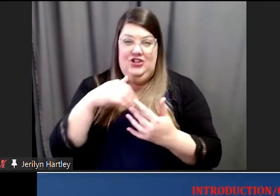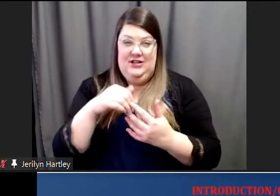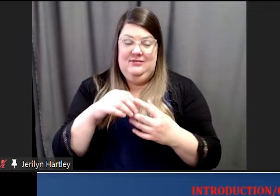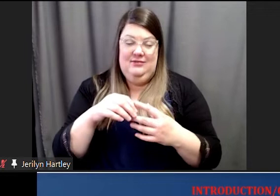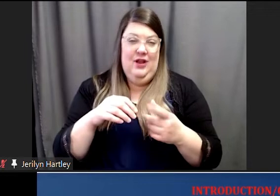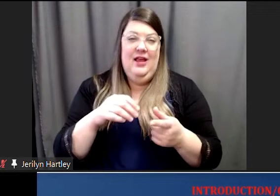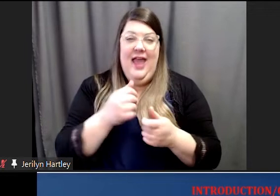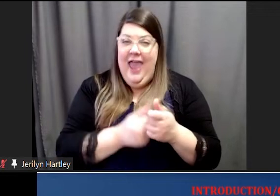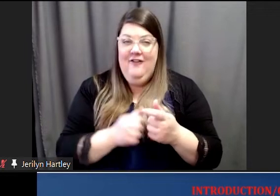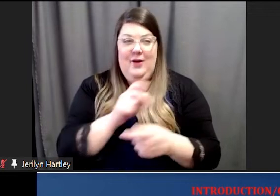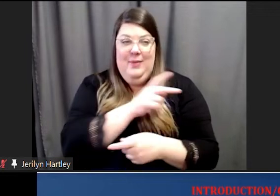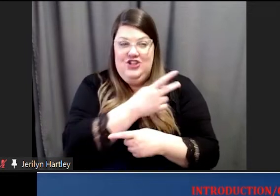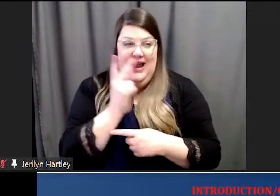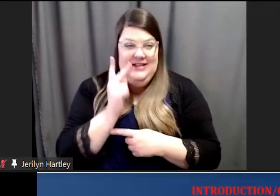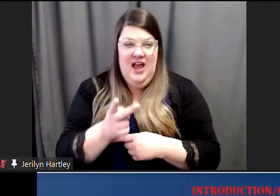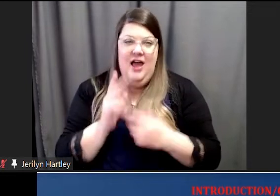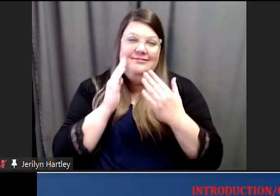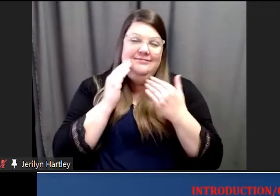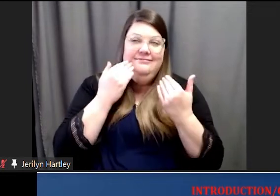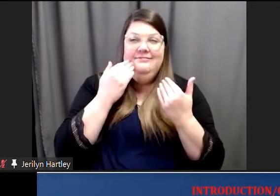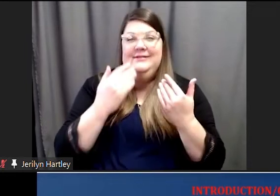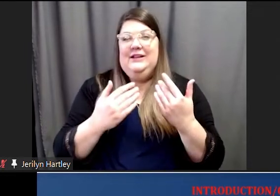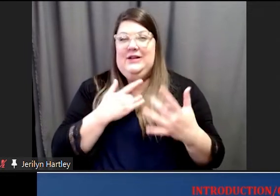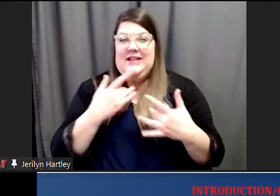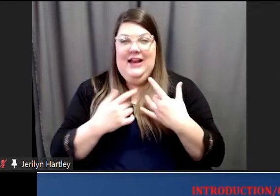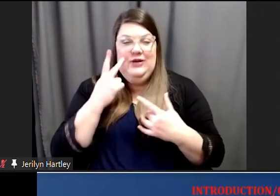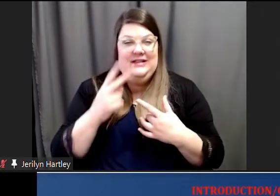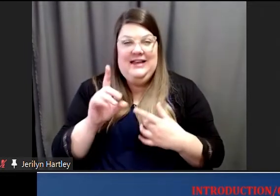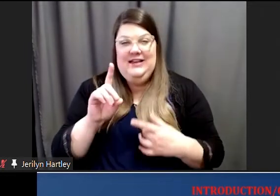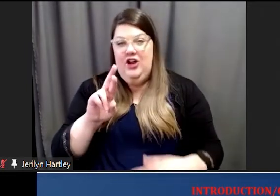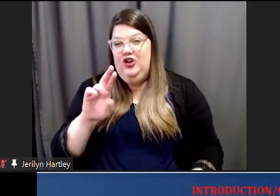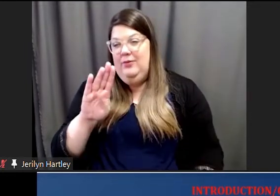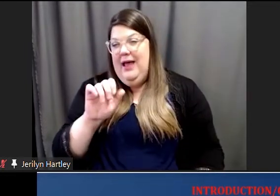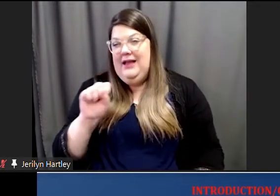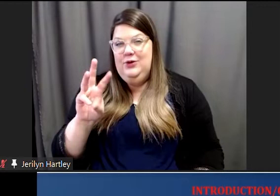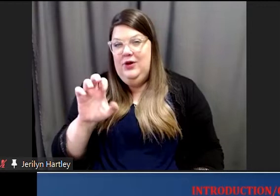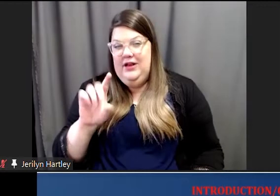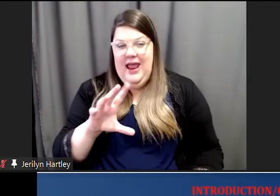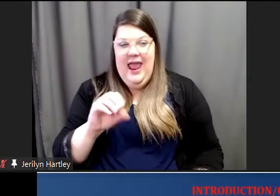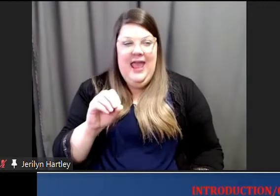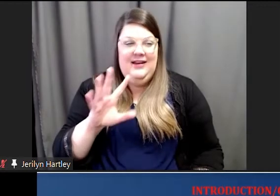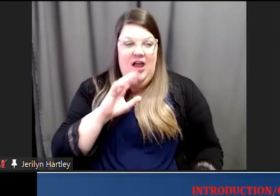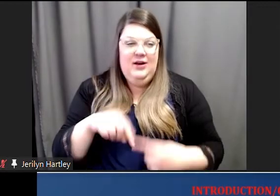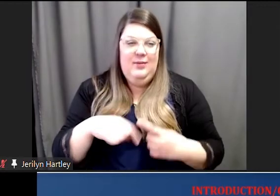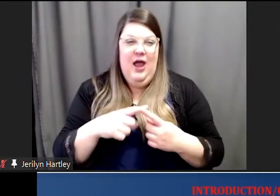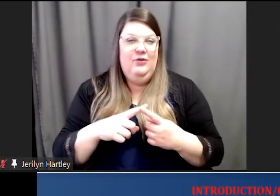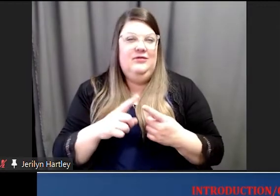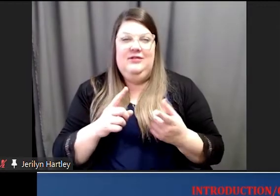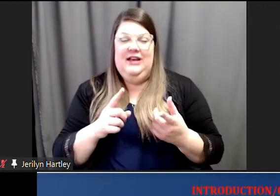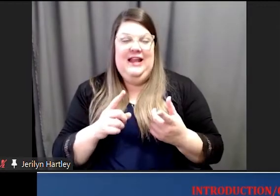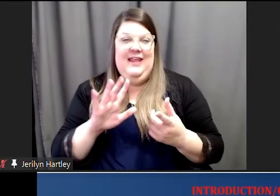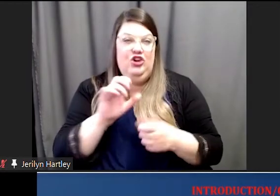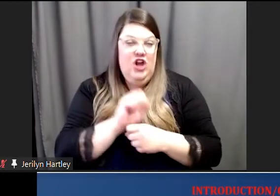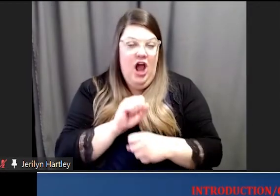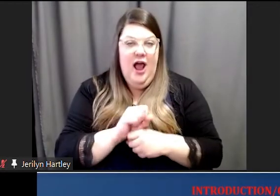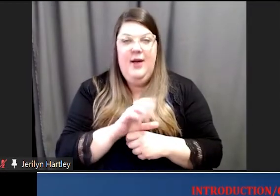saw had a smile on their face and they were so excited to see Dr. Bashford, and they would talk about, you know, their jobs and like what